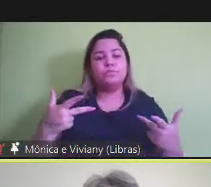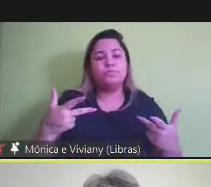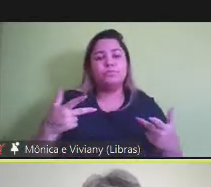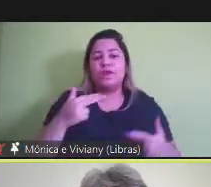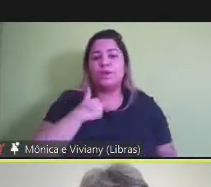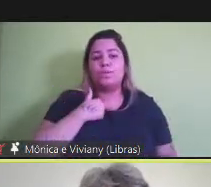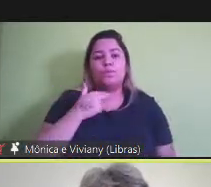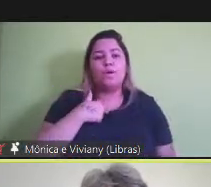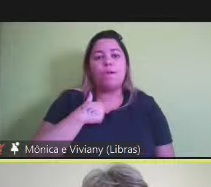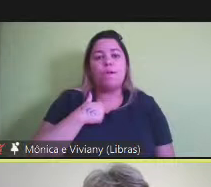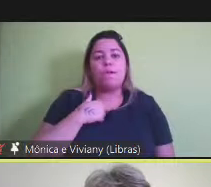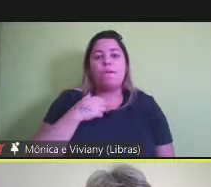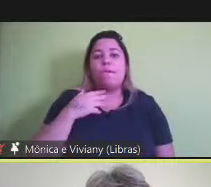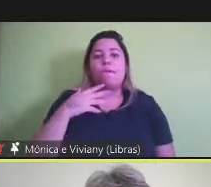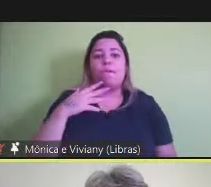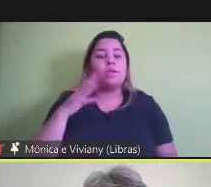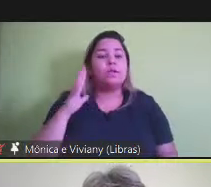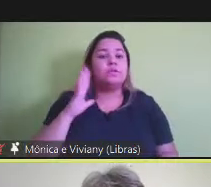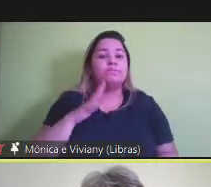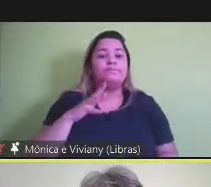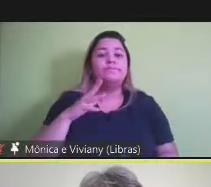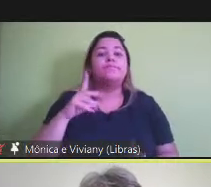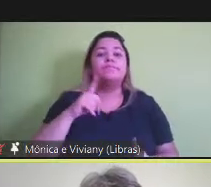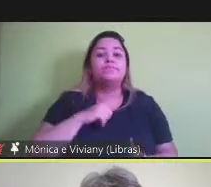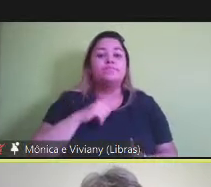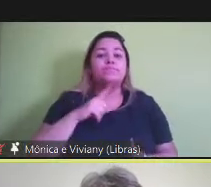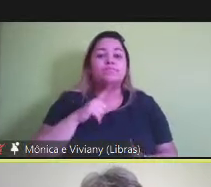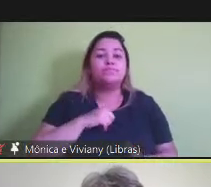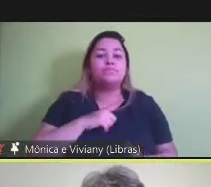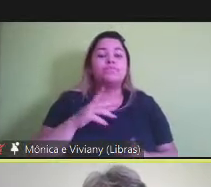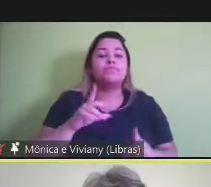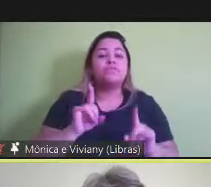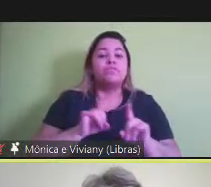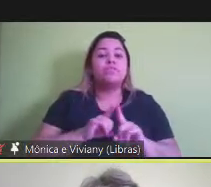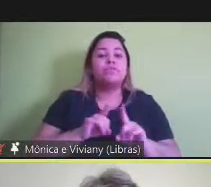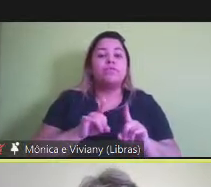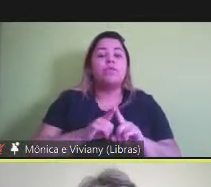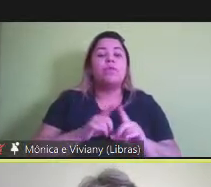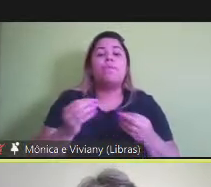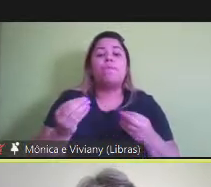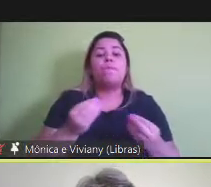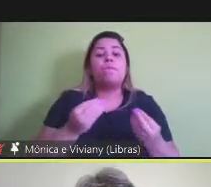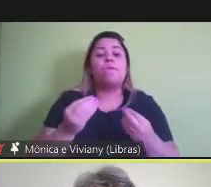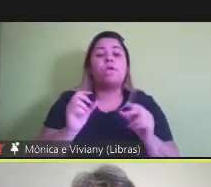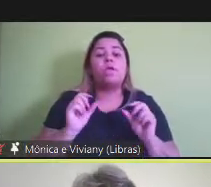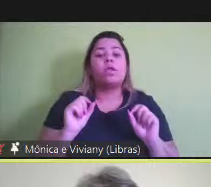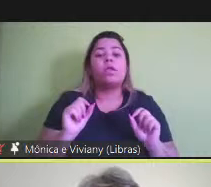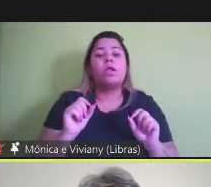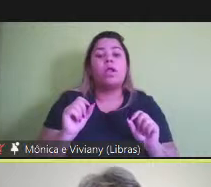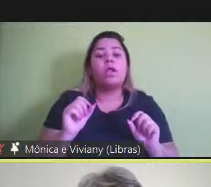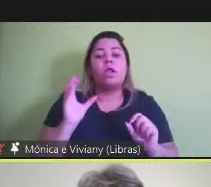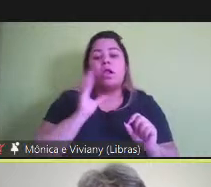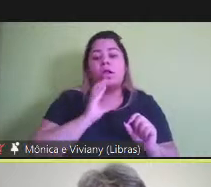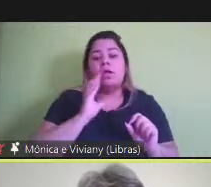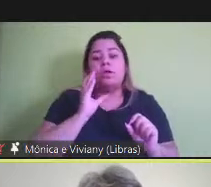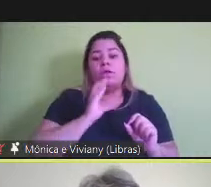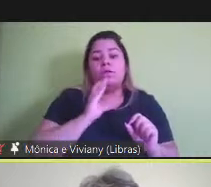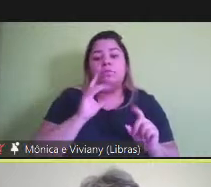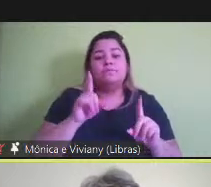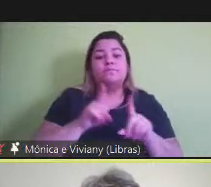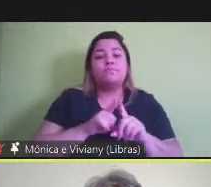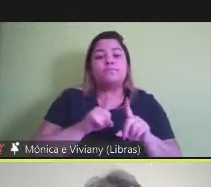kind of hard. We cannot just face it. We have to deal with the information. E dentro